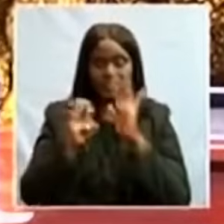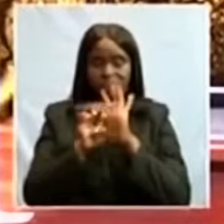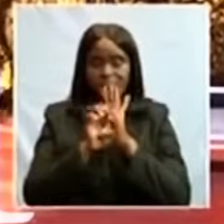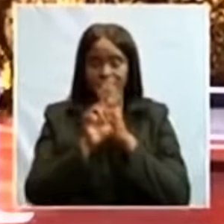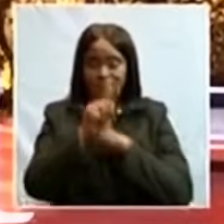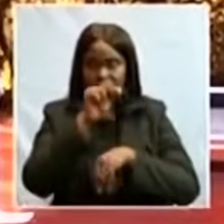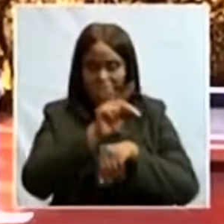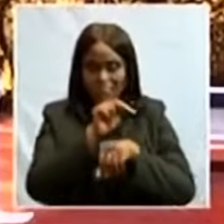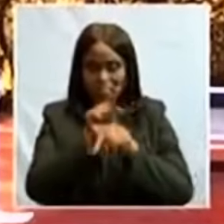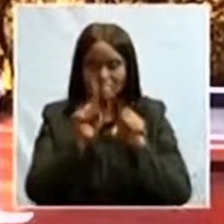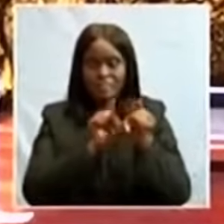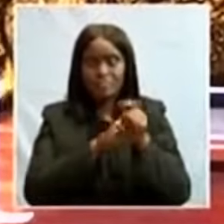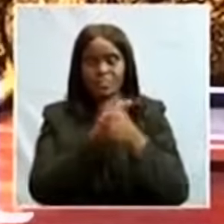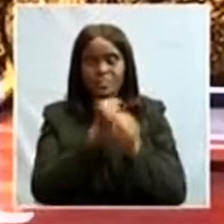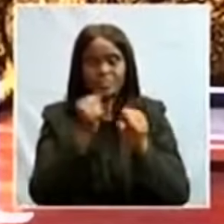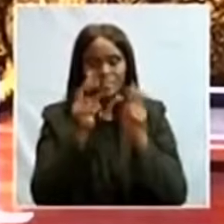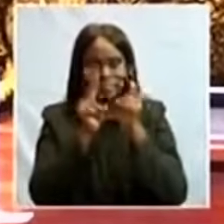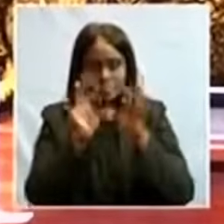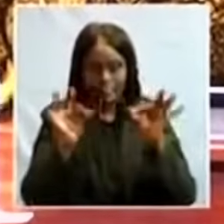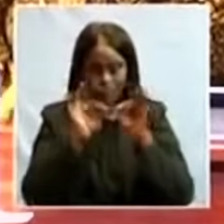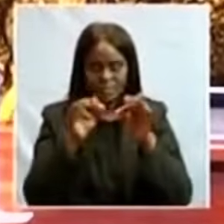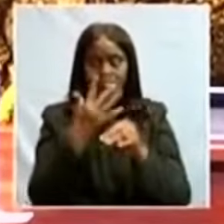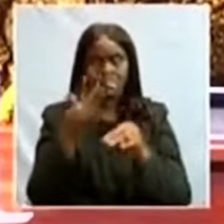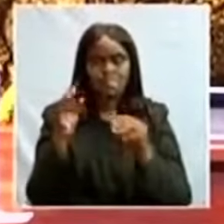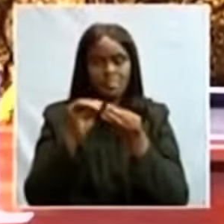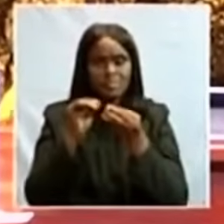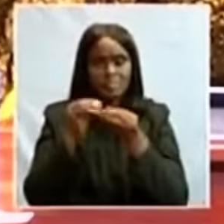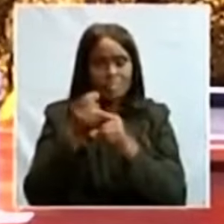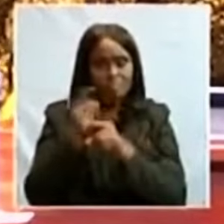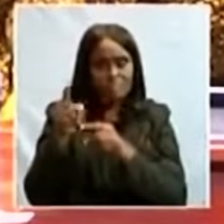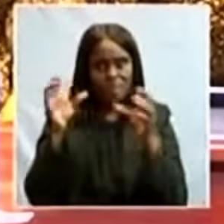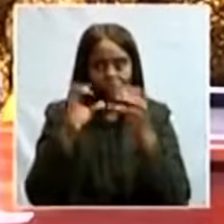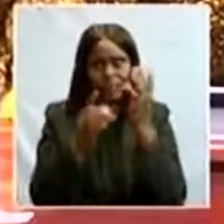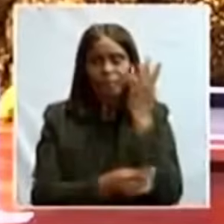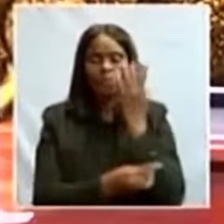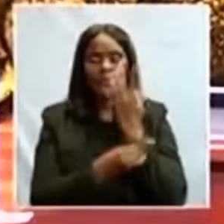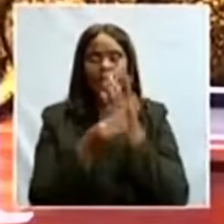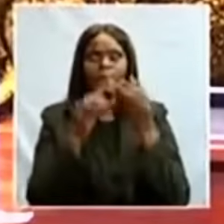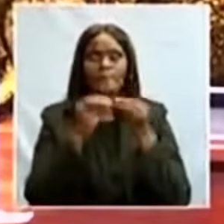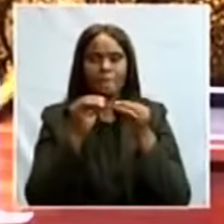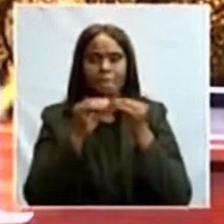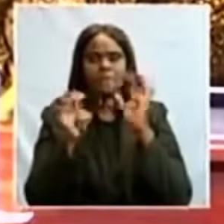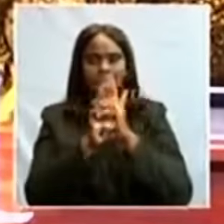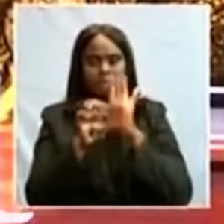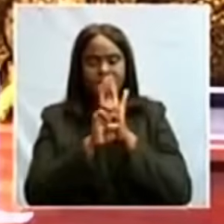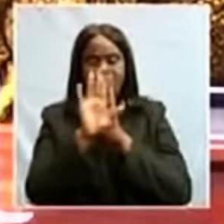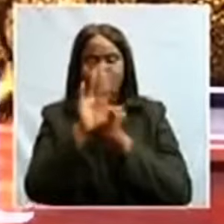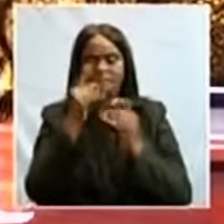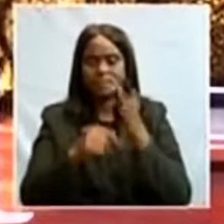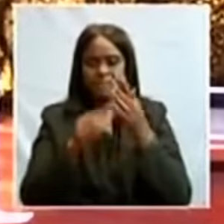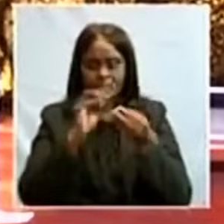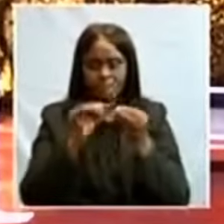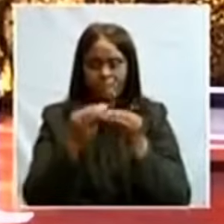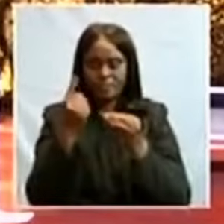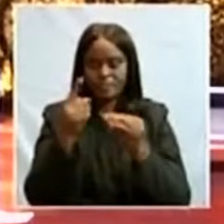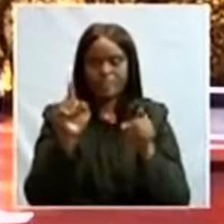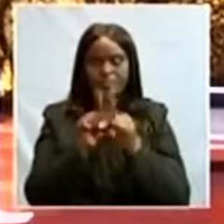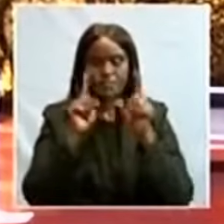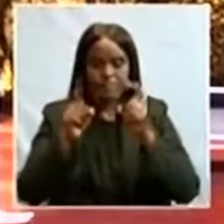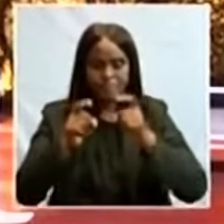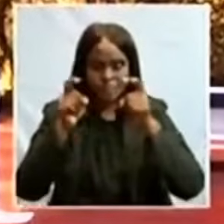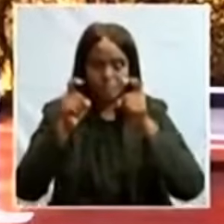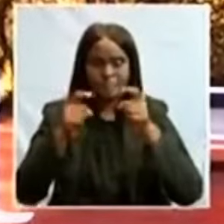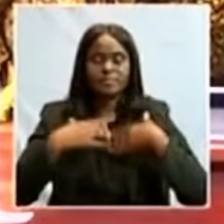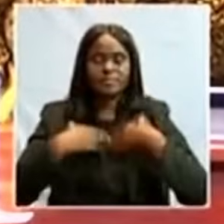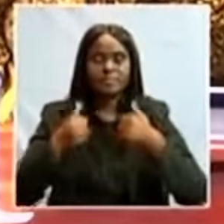project serves as a critical component for community development, such as, number 1, promotion of